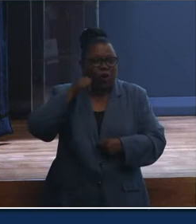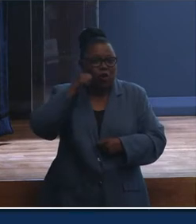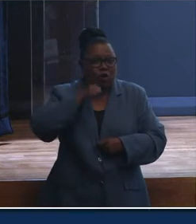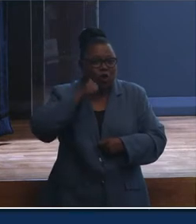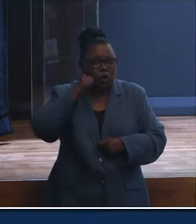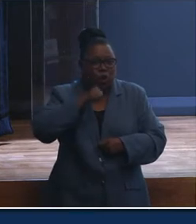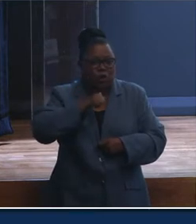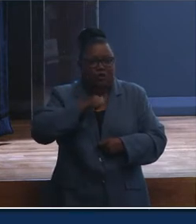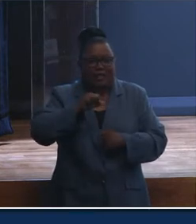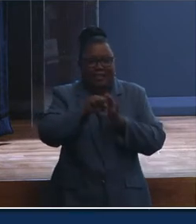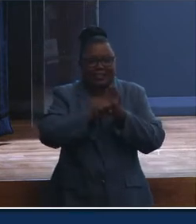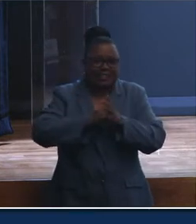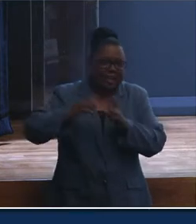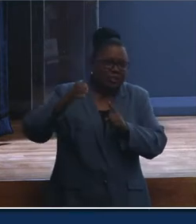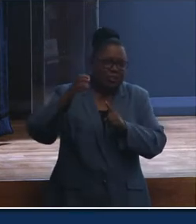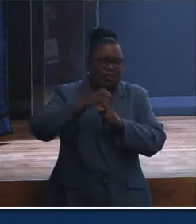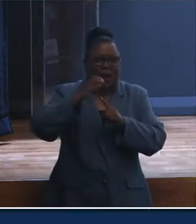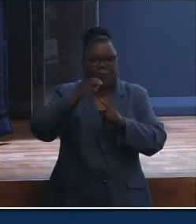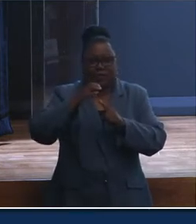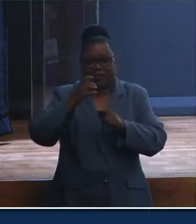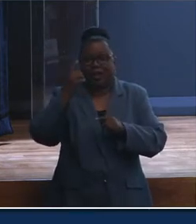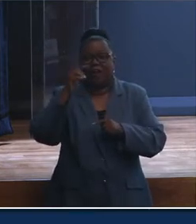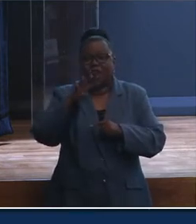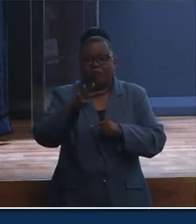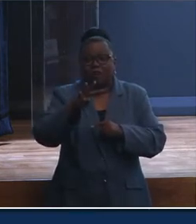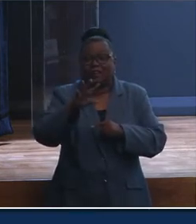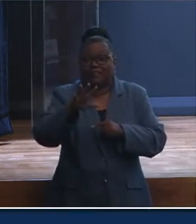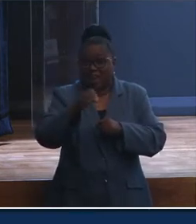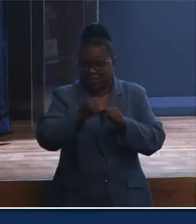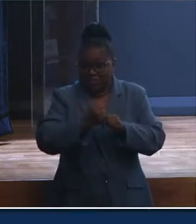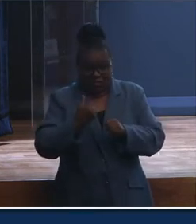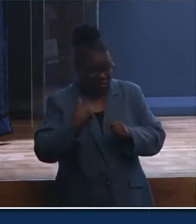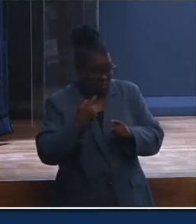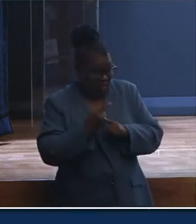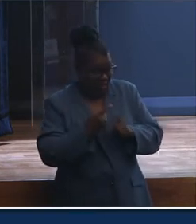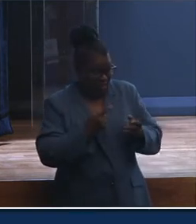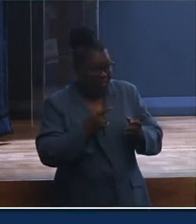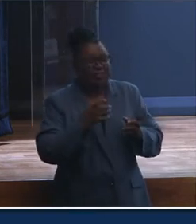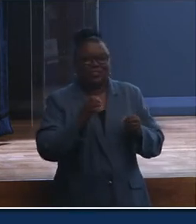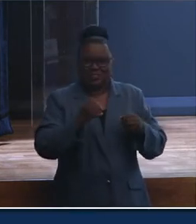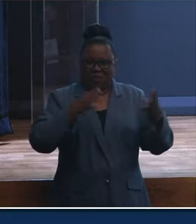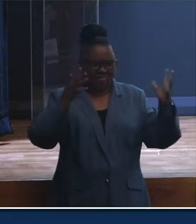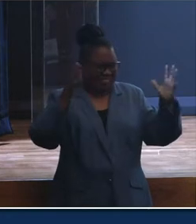girls state championship 45 years ago, is that right? So